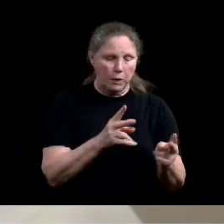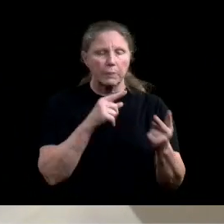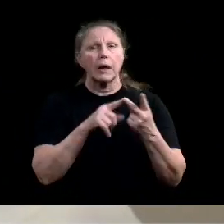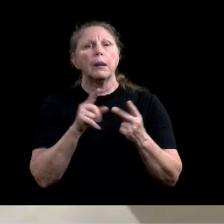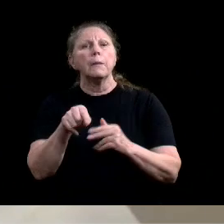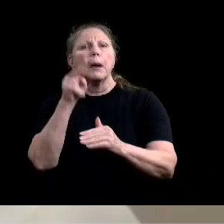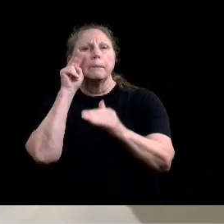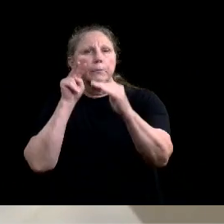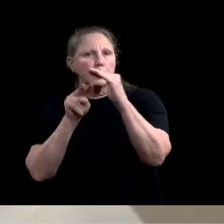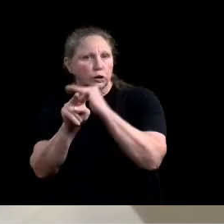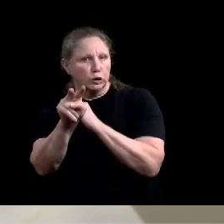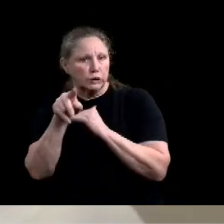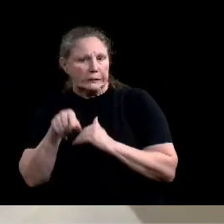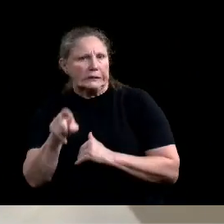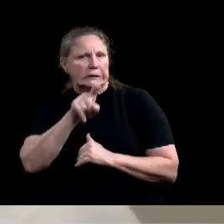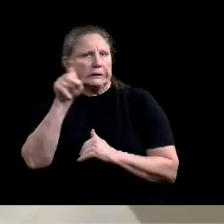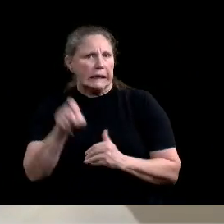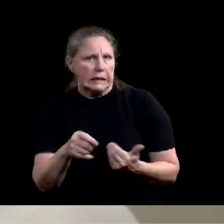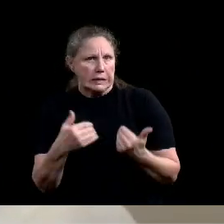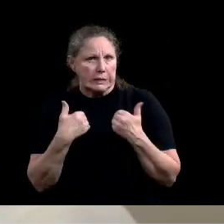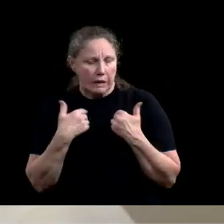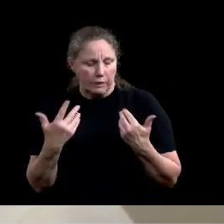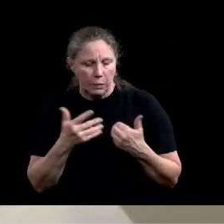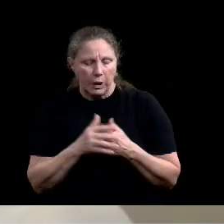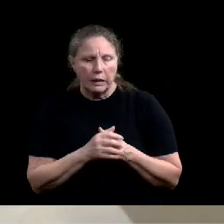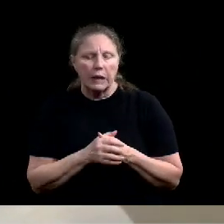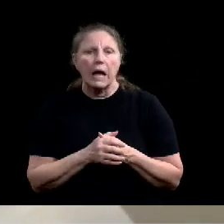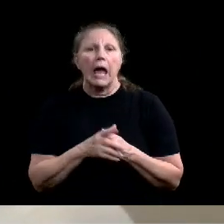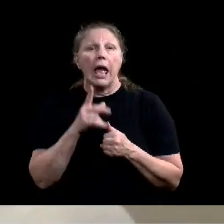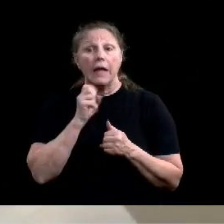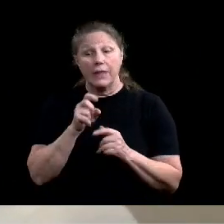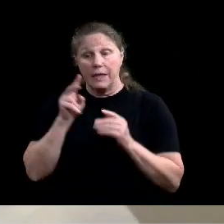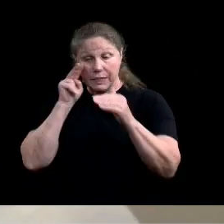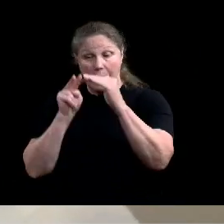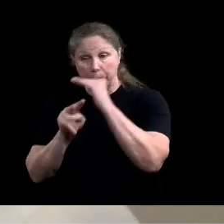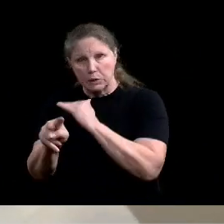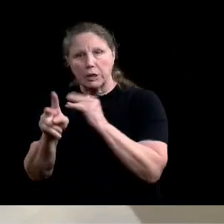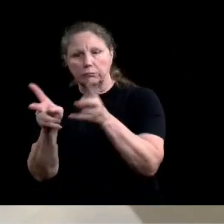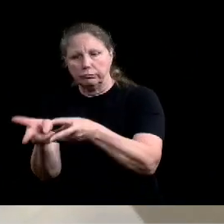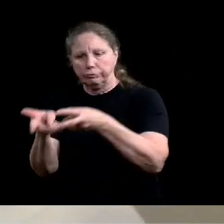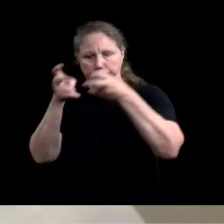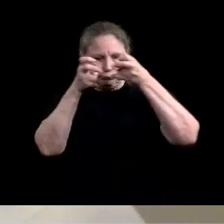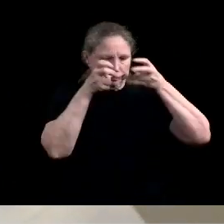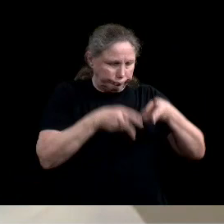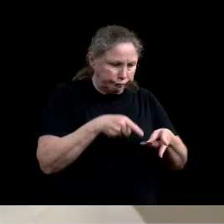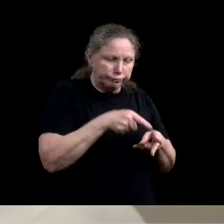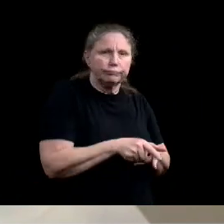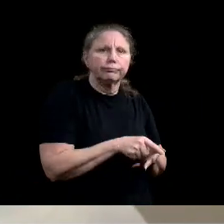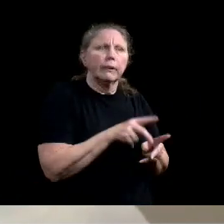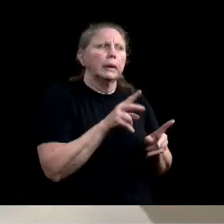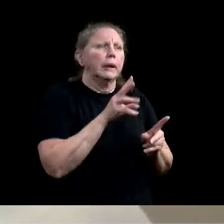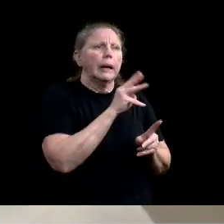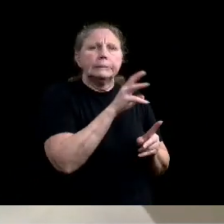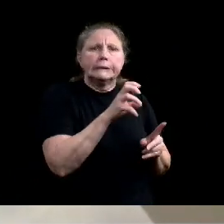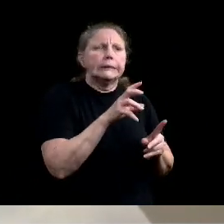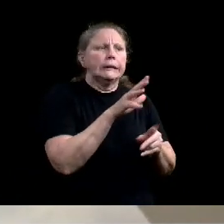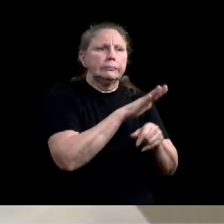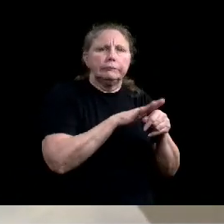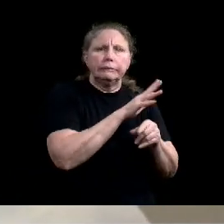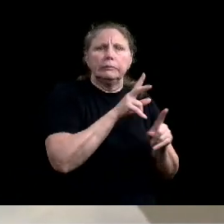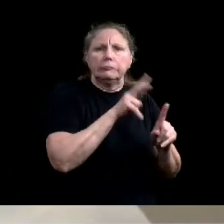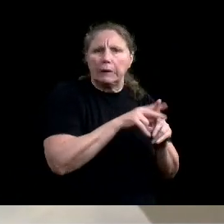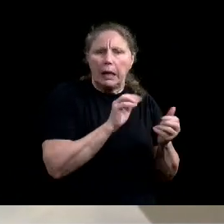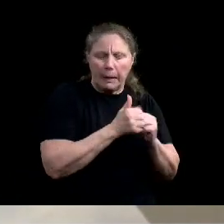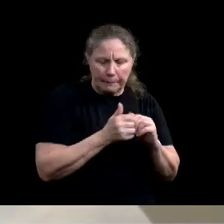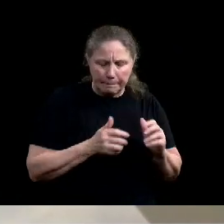bit of extrapolated projections for McLennan County. So there's good news here